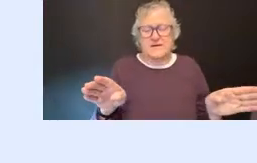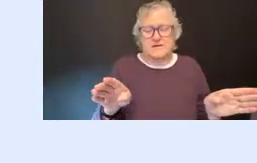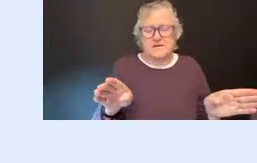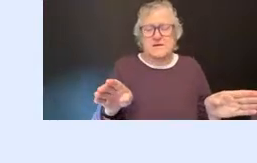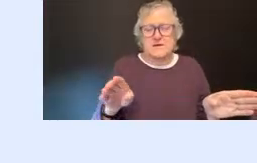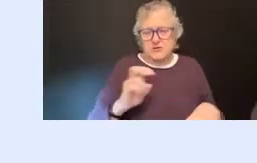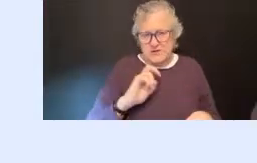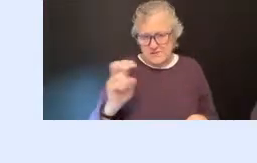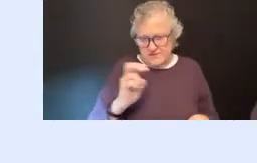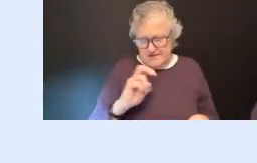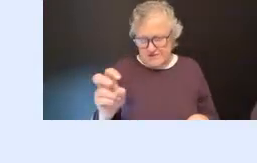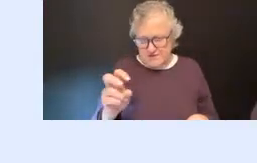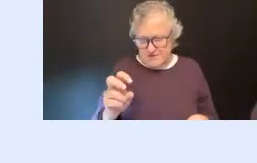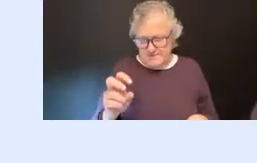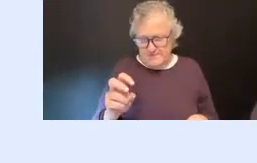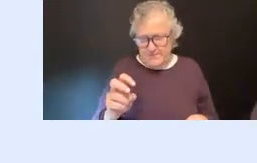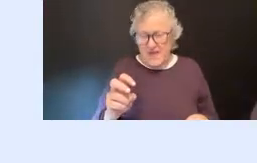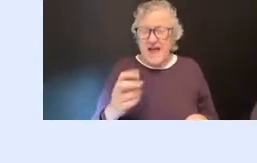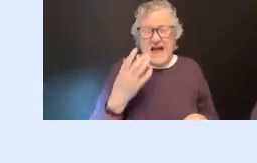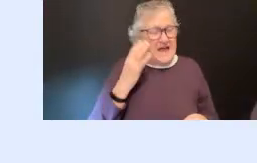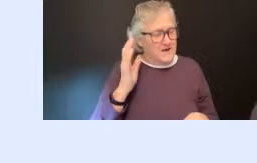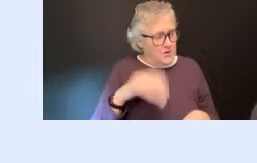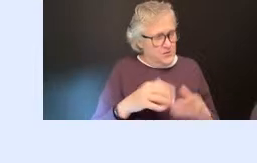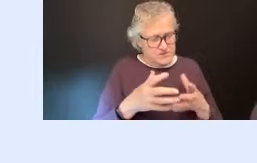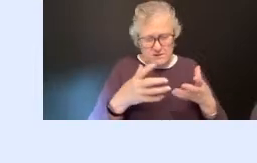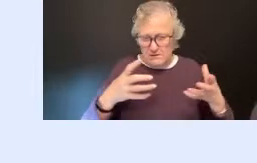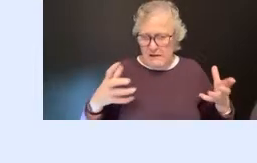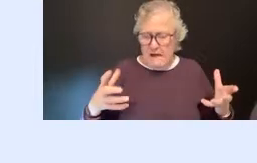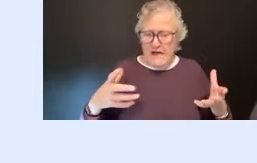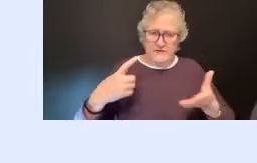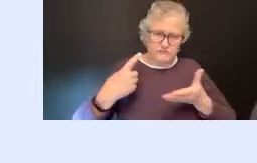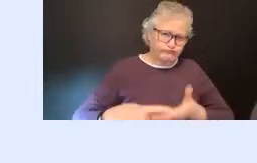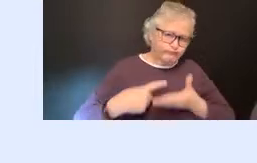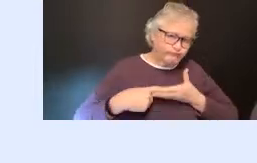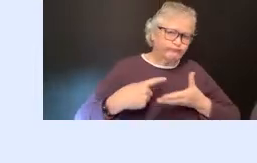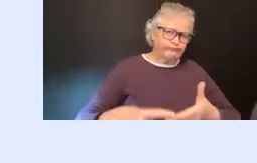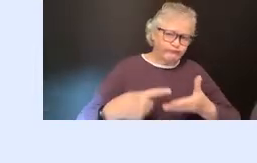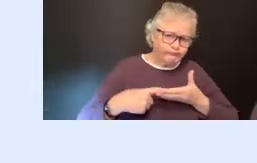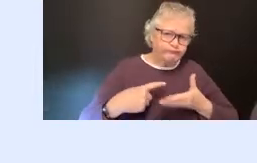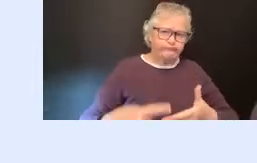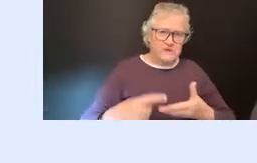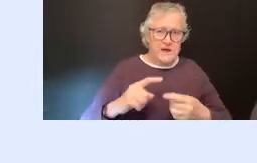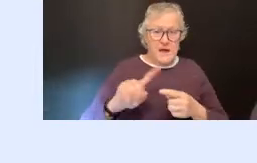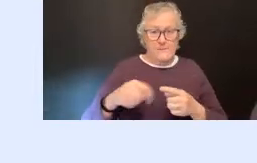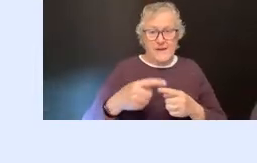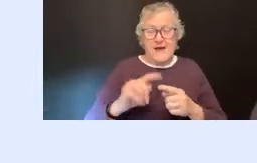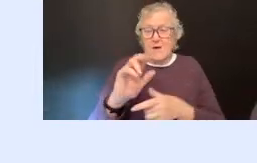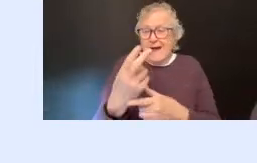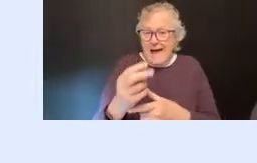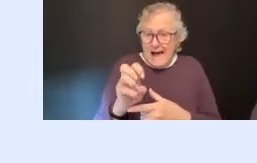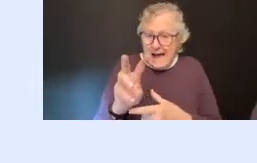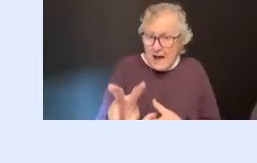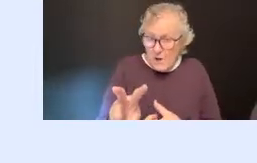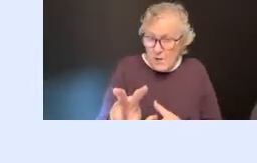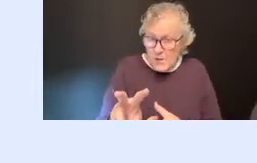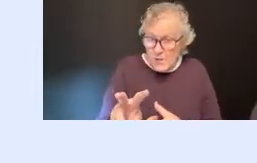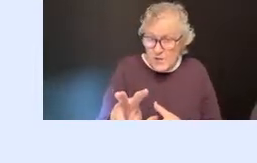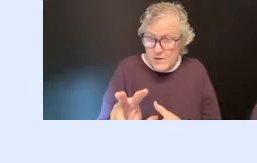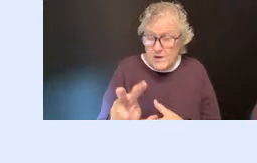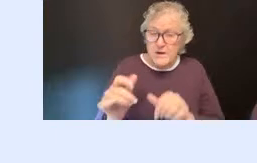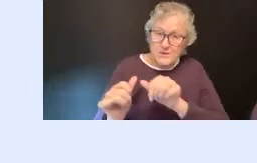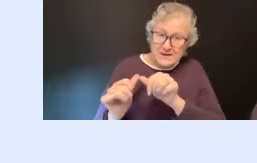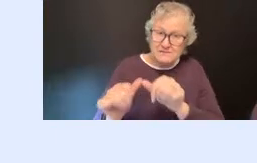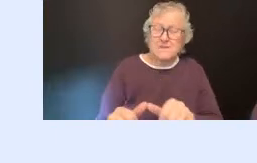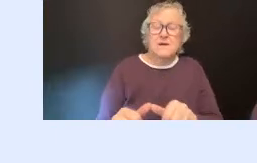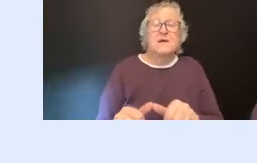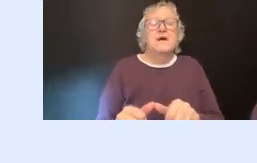operations. We just want to emphasize that to get to a sustainable and equitable outcome from this project, we have to work our way